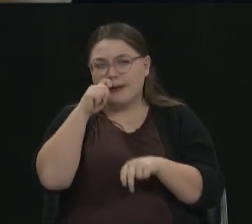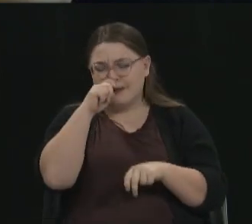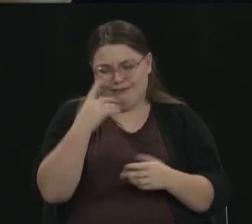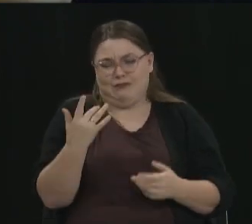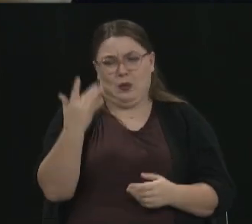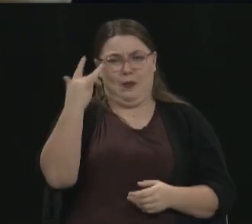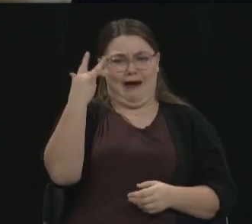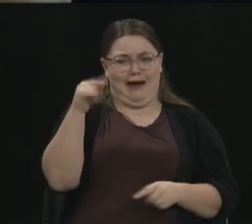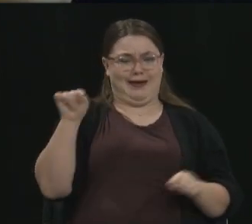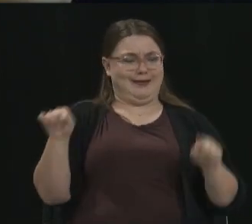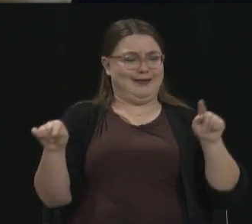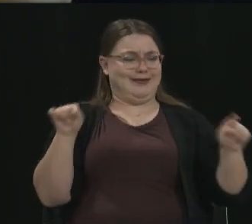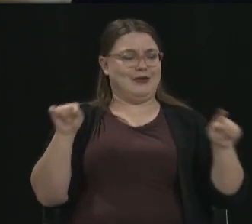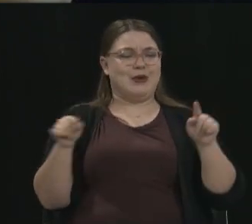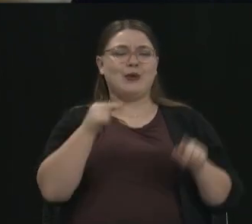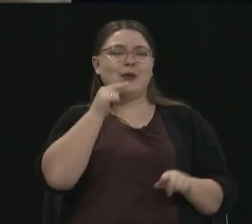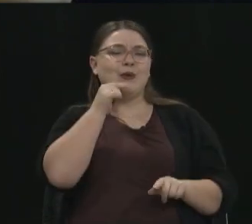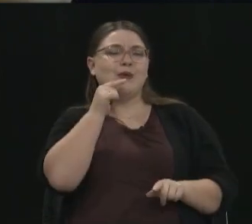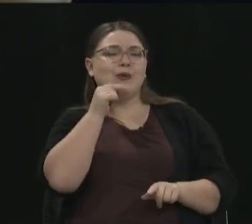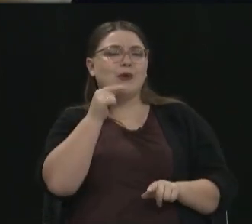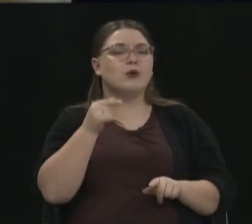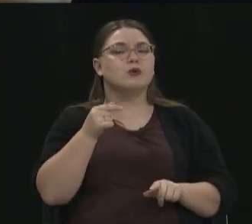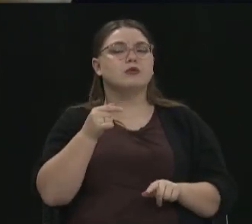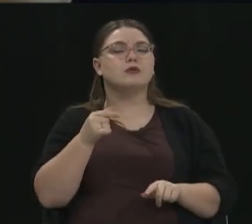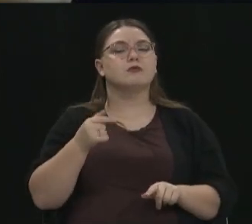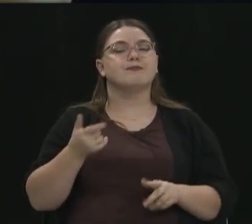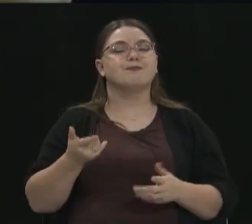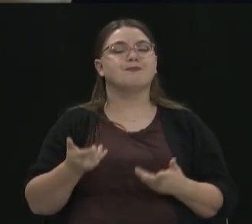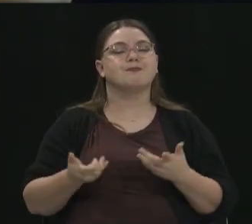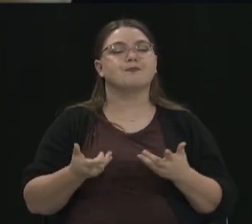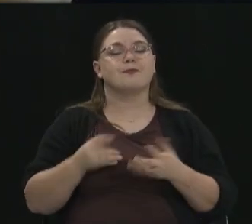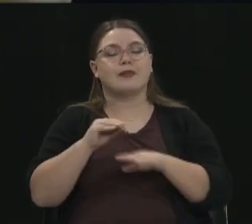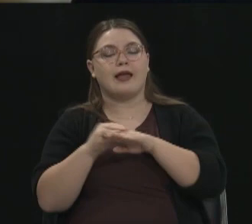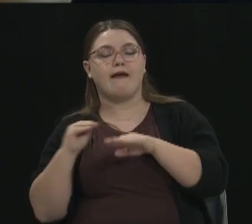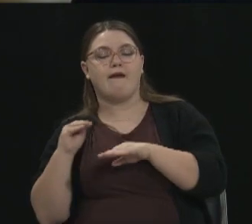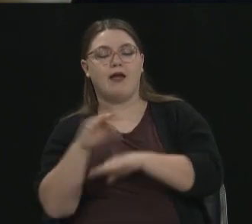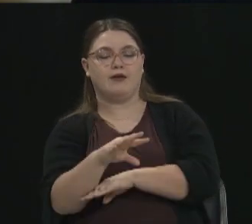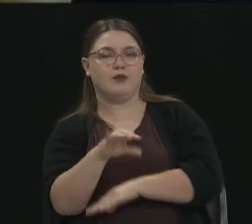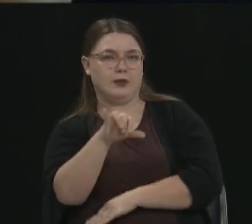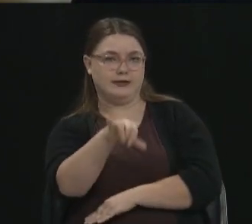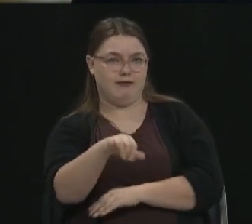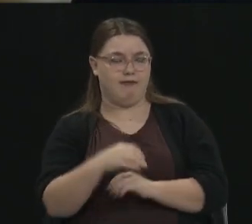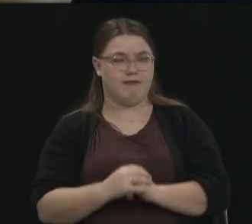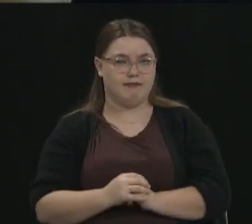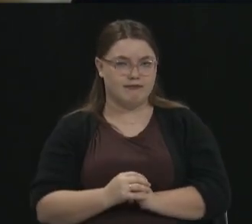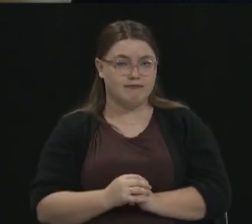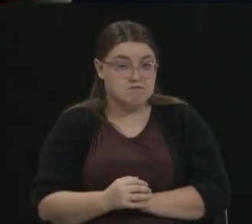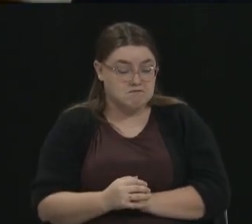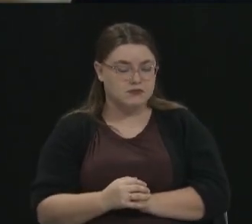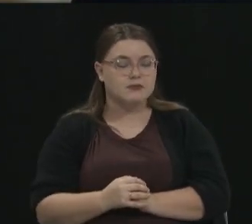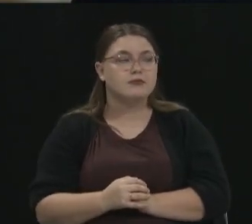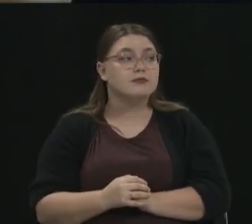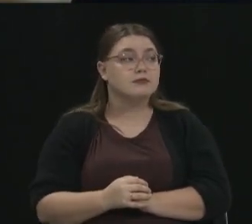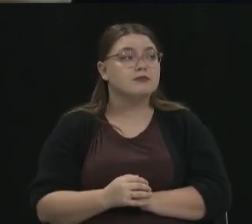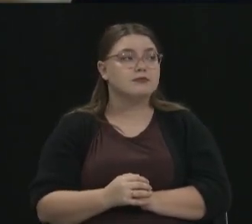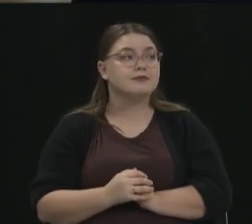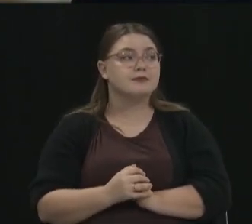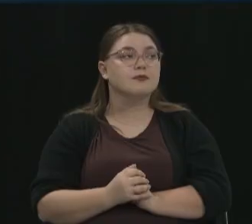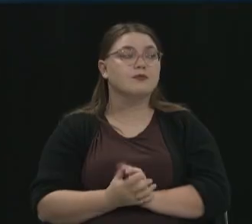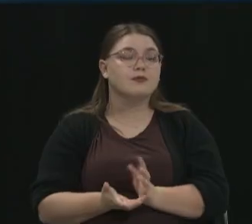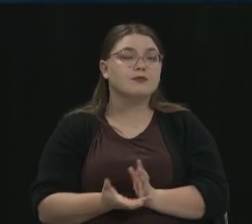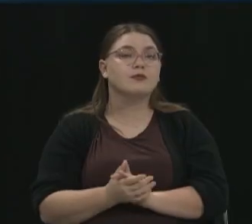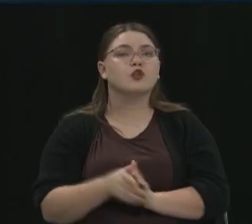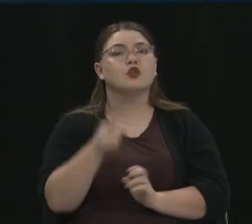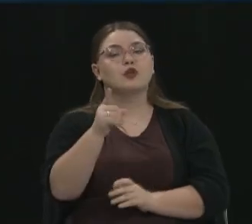motivated that to favor some energy sources over others. Yeah.